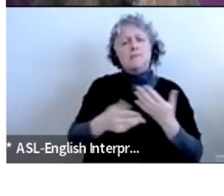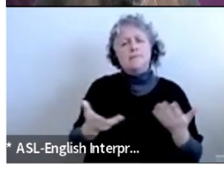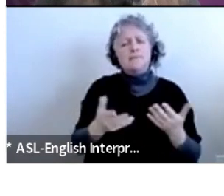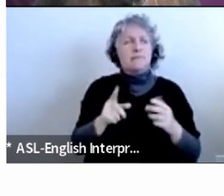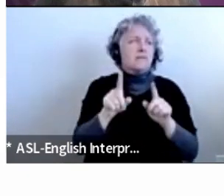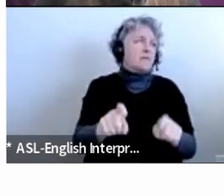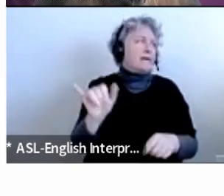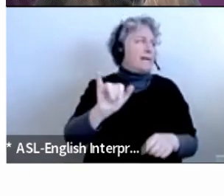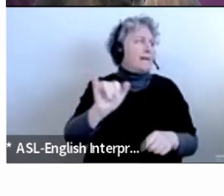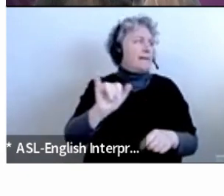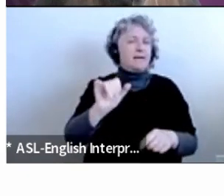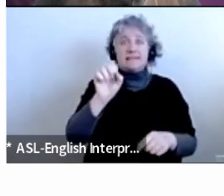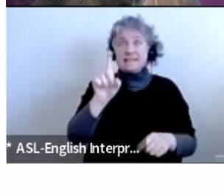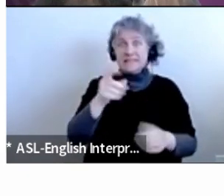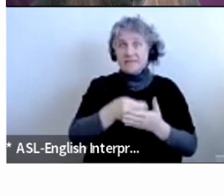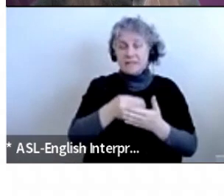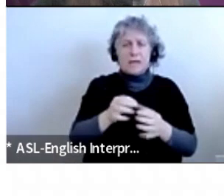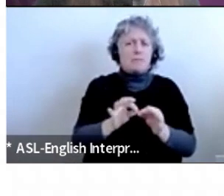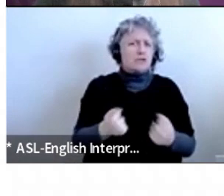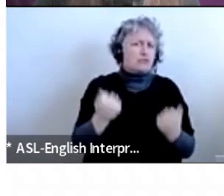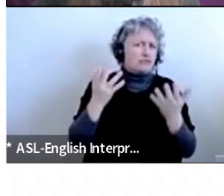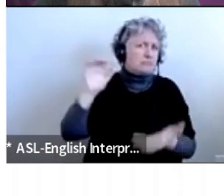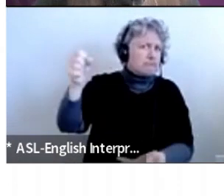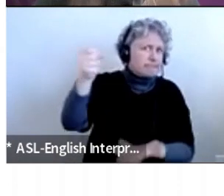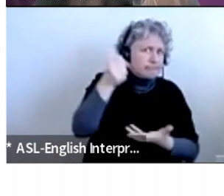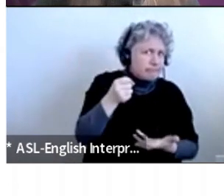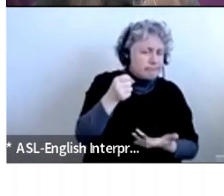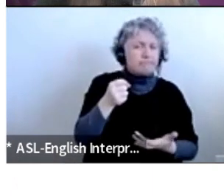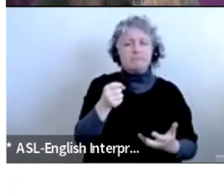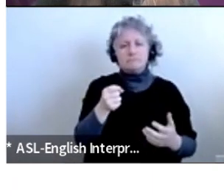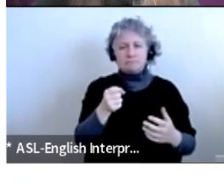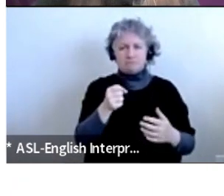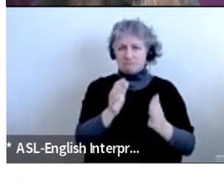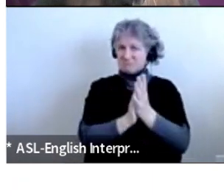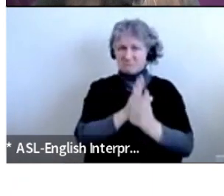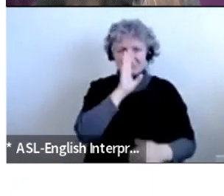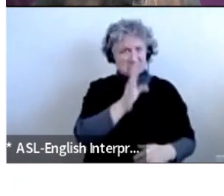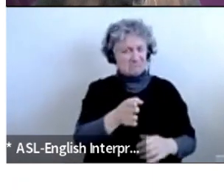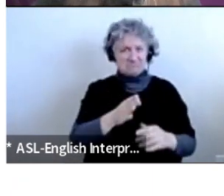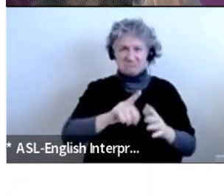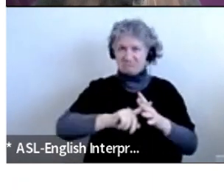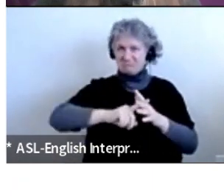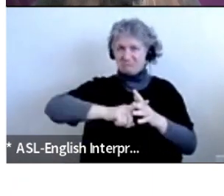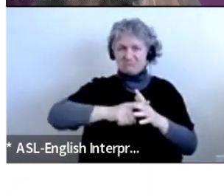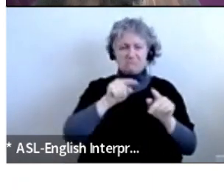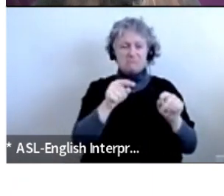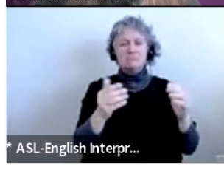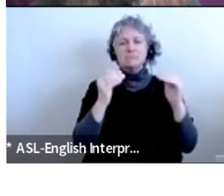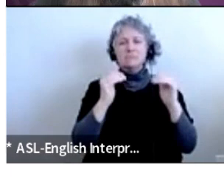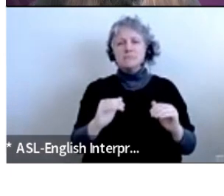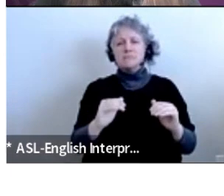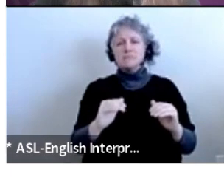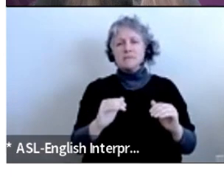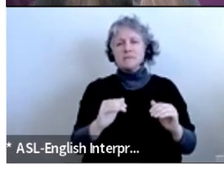as the amount of seed funding that you're seeking. So that's up front. How much seed funding are you applying for? Your intent for the